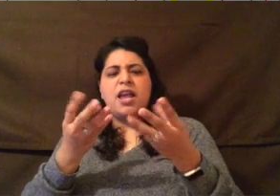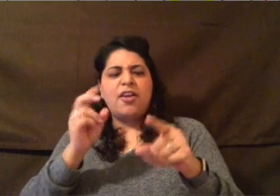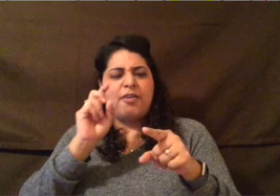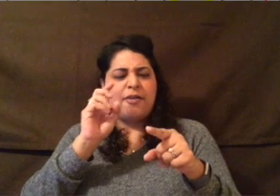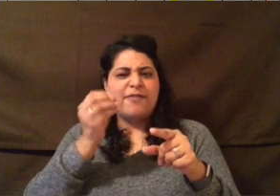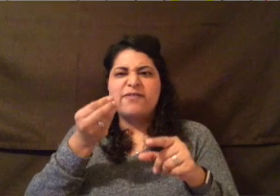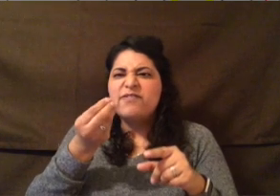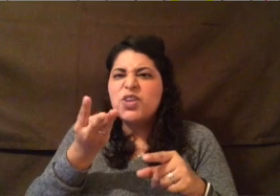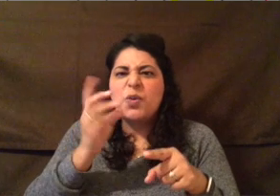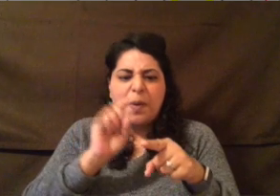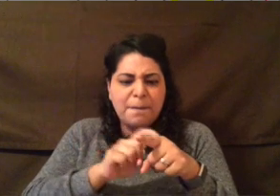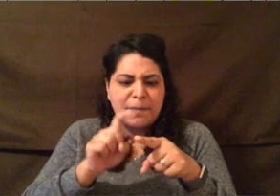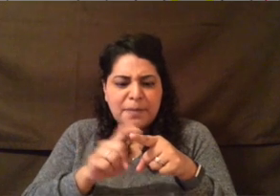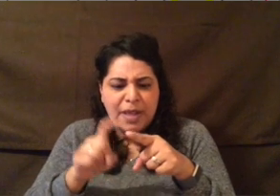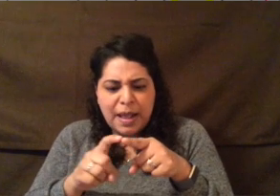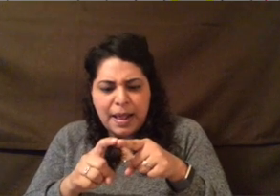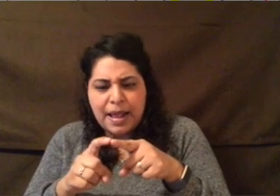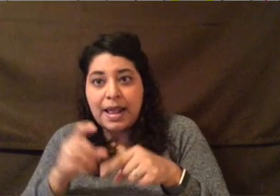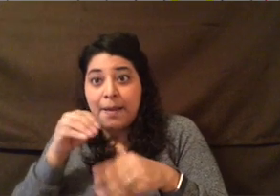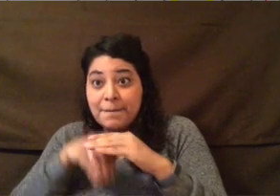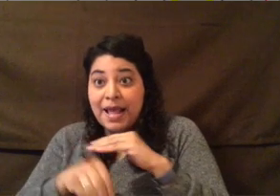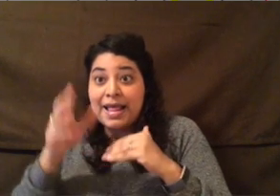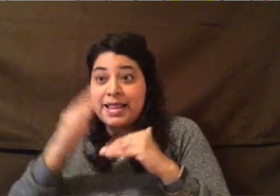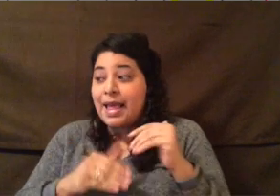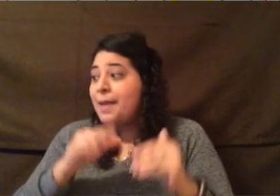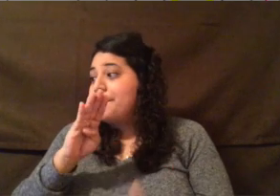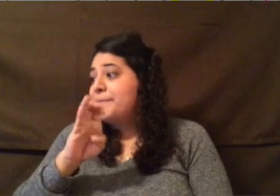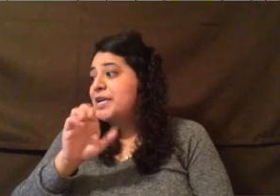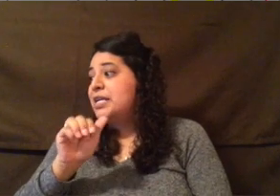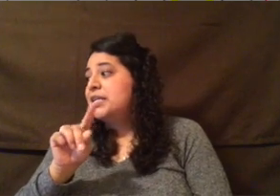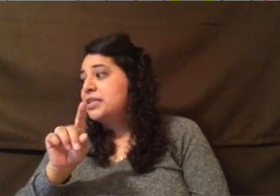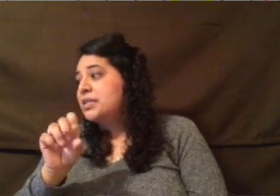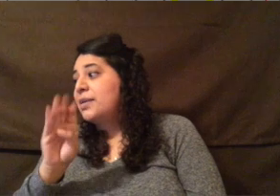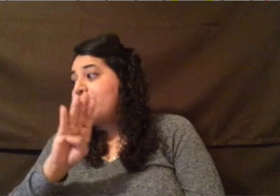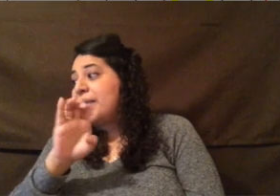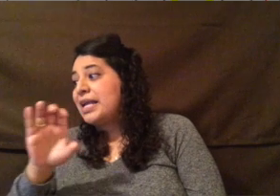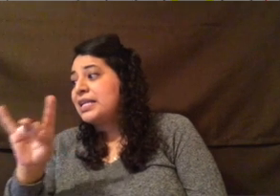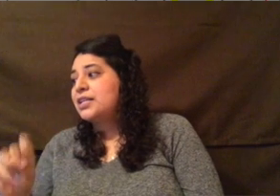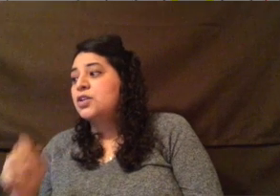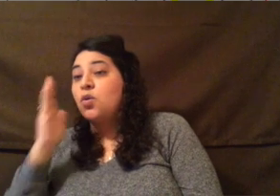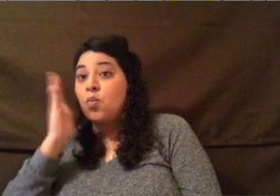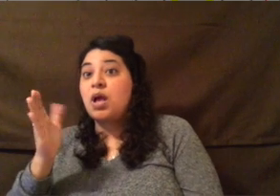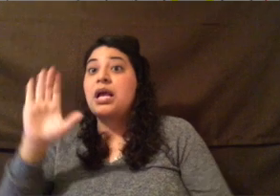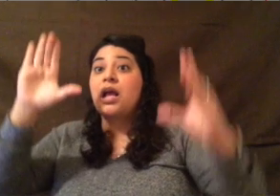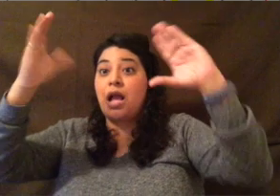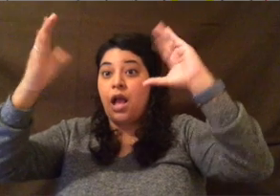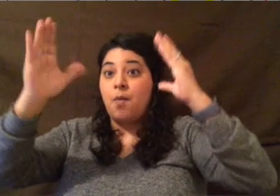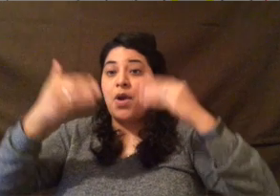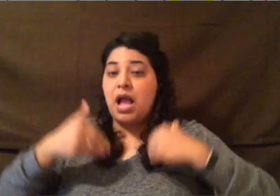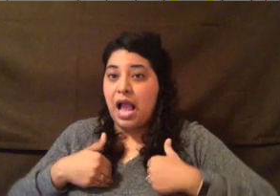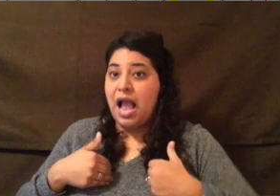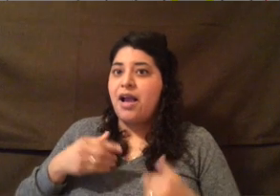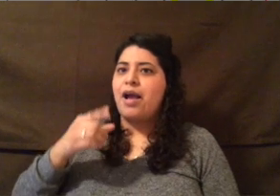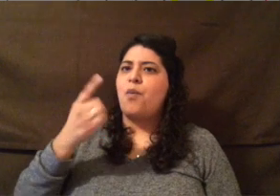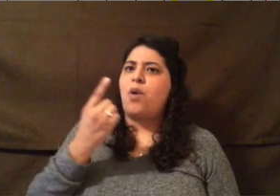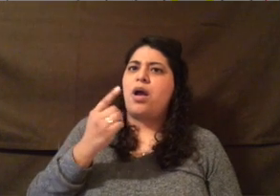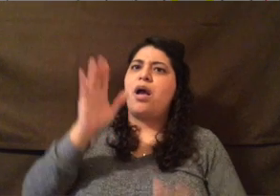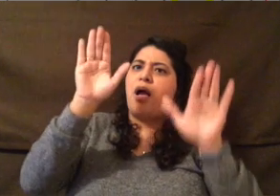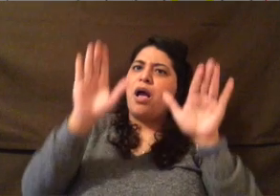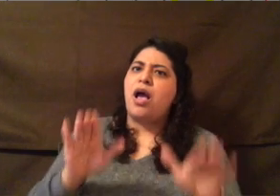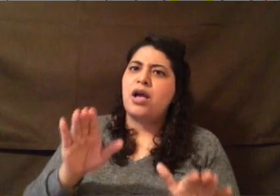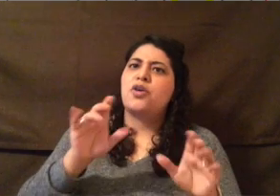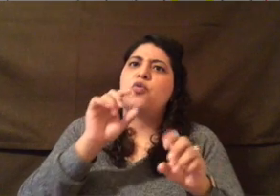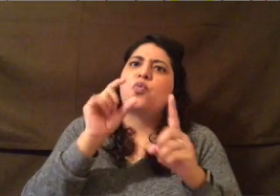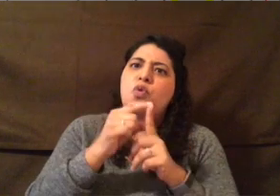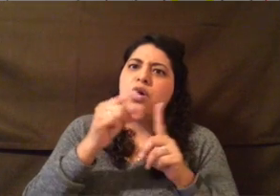than beets? Okay, so we are going to be doing some comparing, and we have one of those awesome keywords that helps us figure